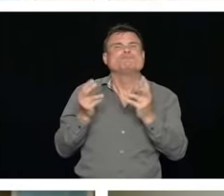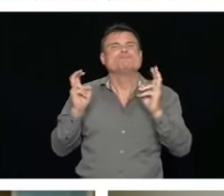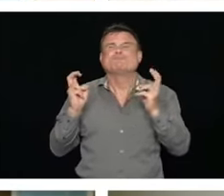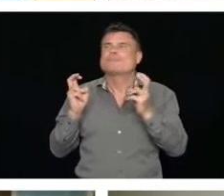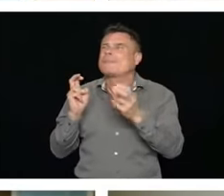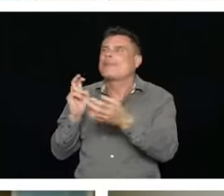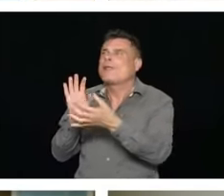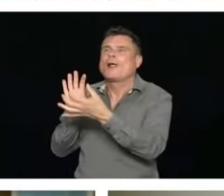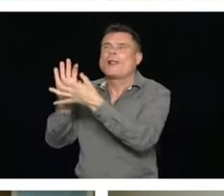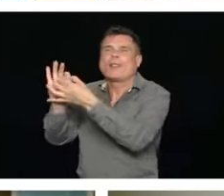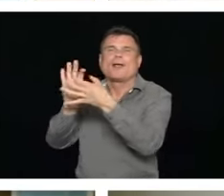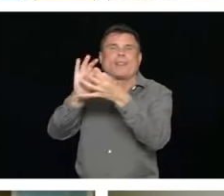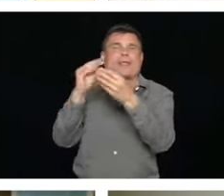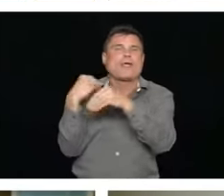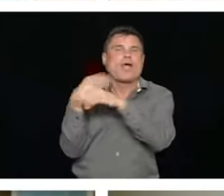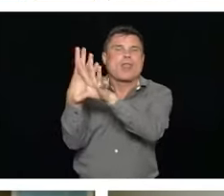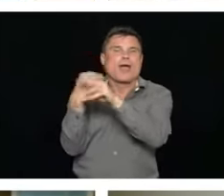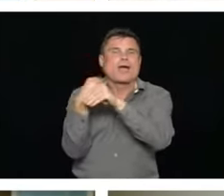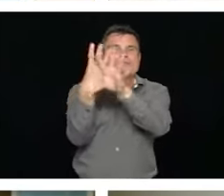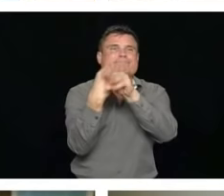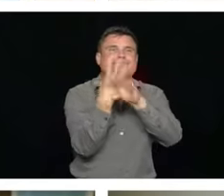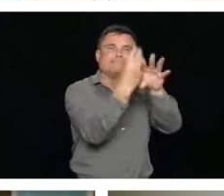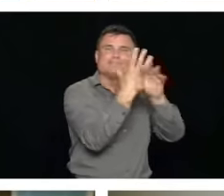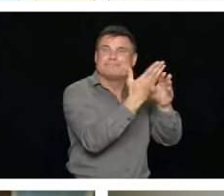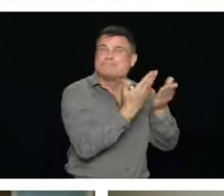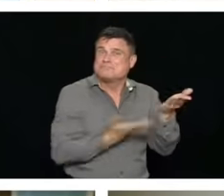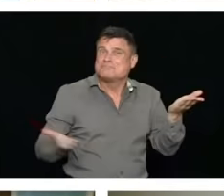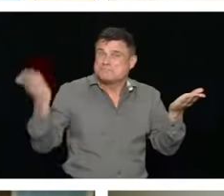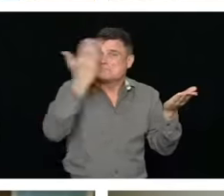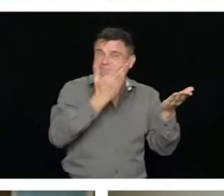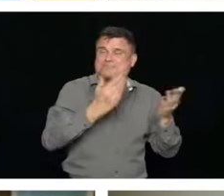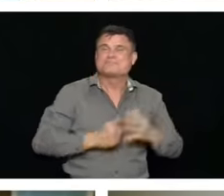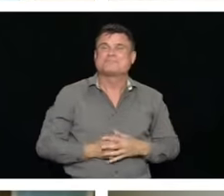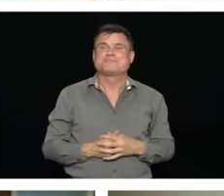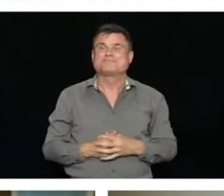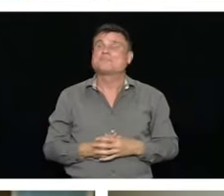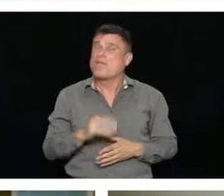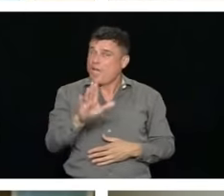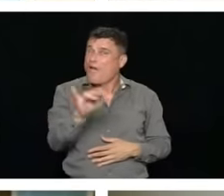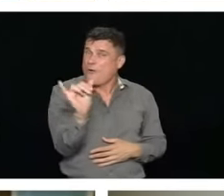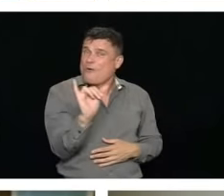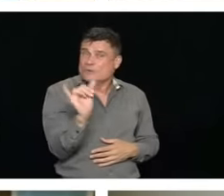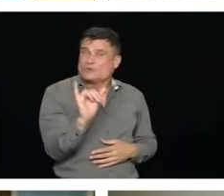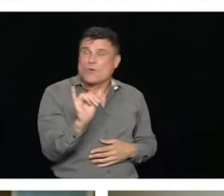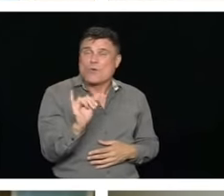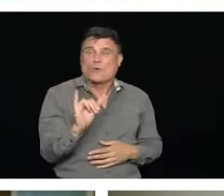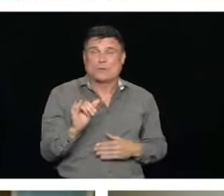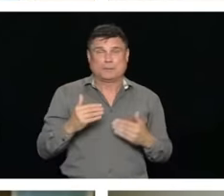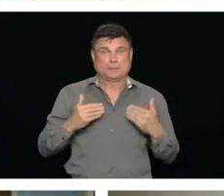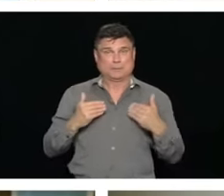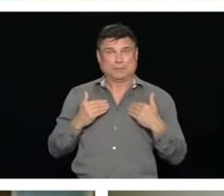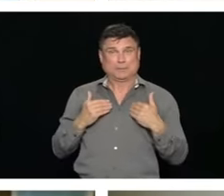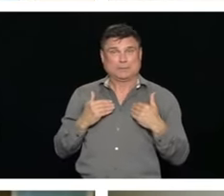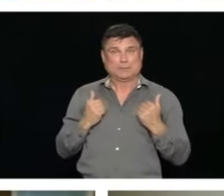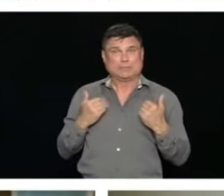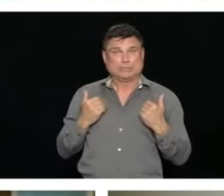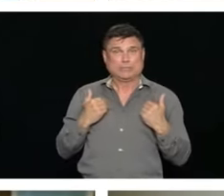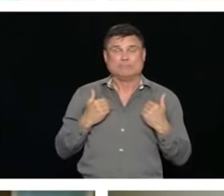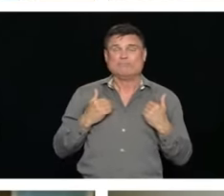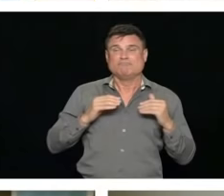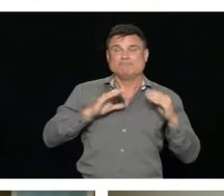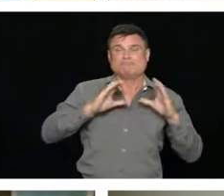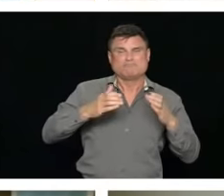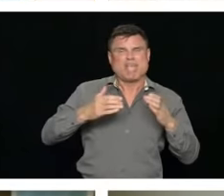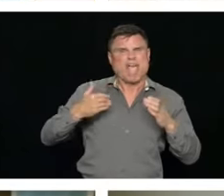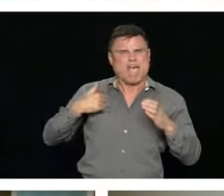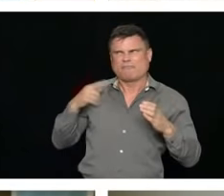planning something provincial. Stay tuned for some details. We want to recognize, and there's a number of prominent British Columbians who want to take their